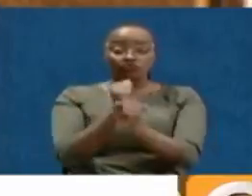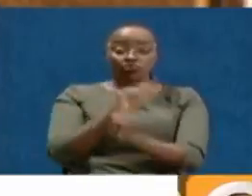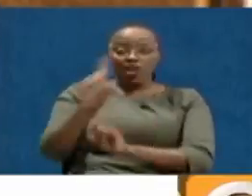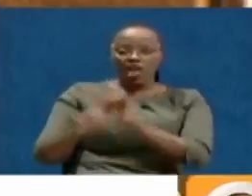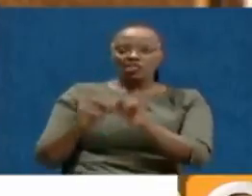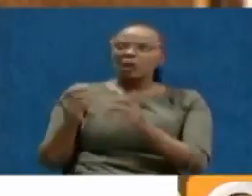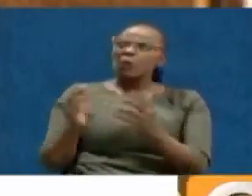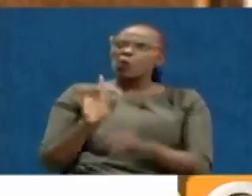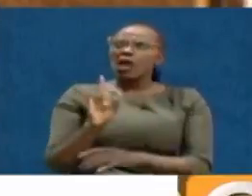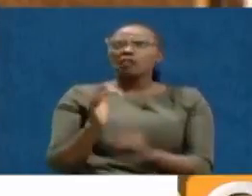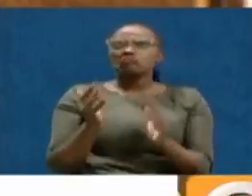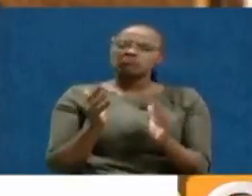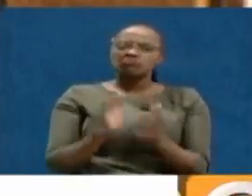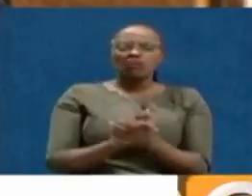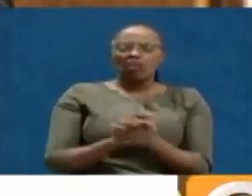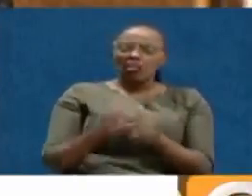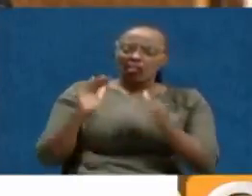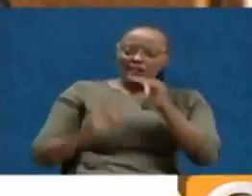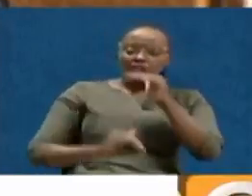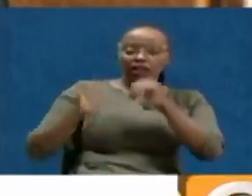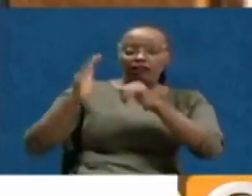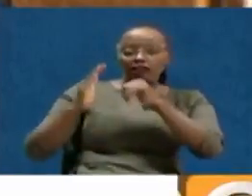in less than 8 weeks,